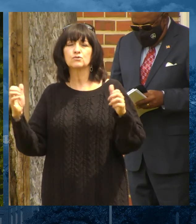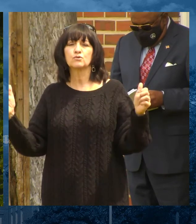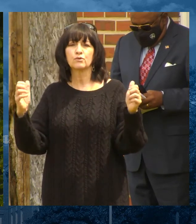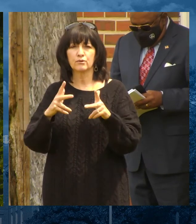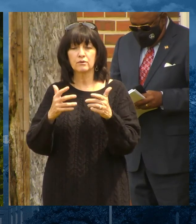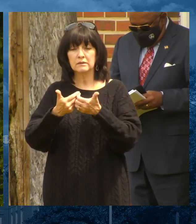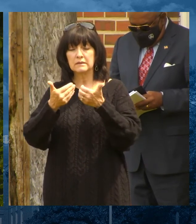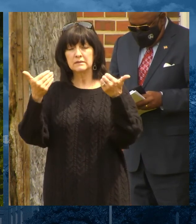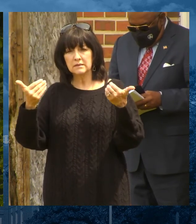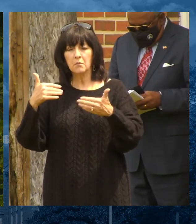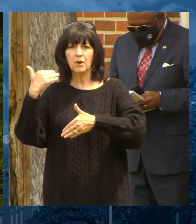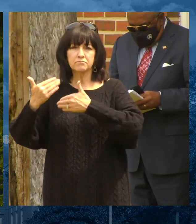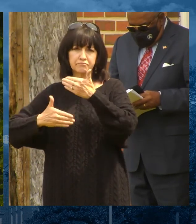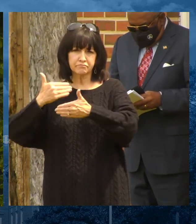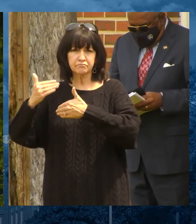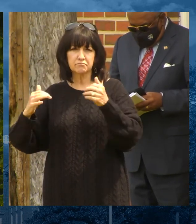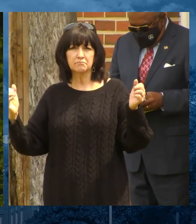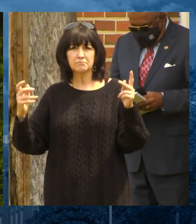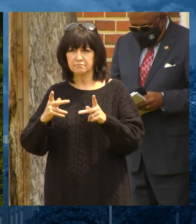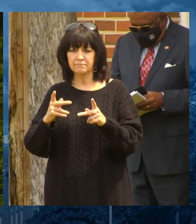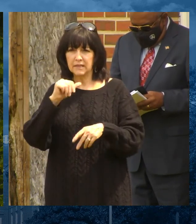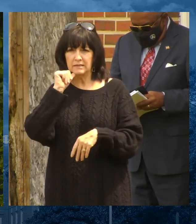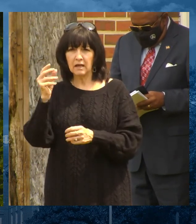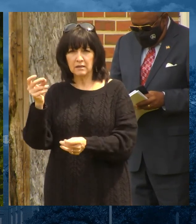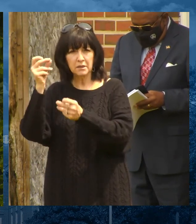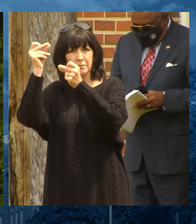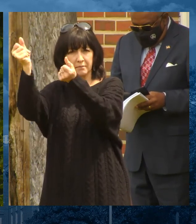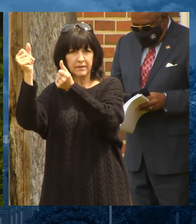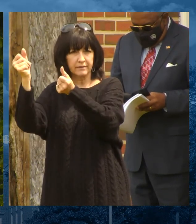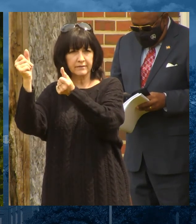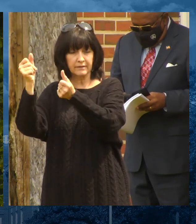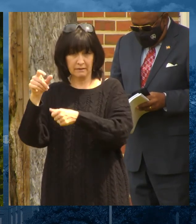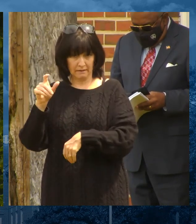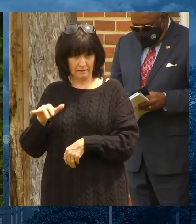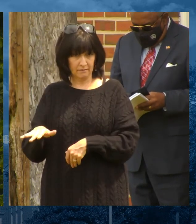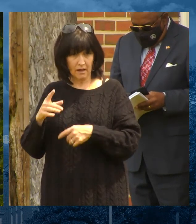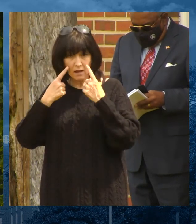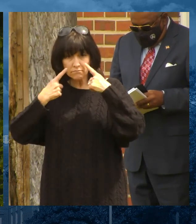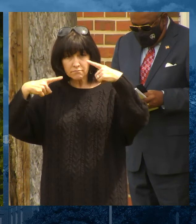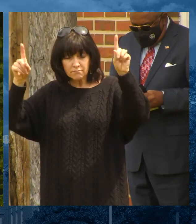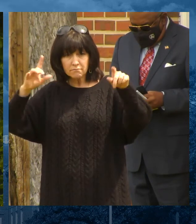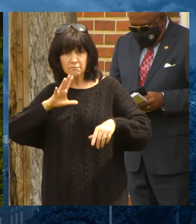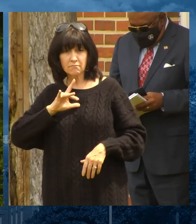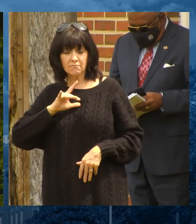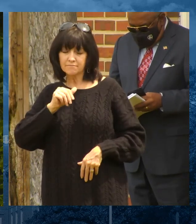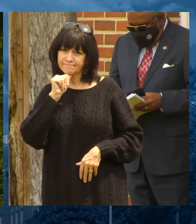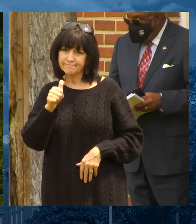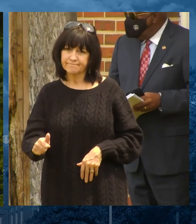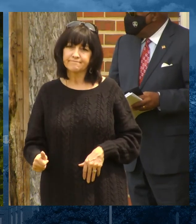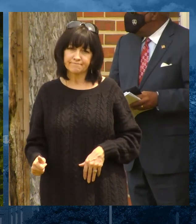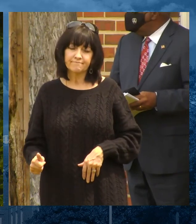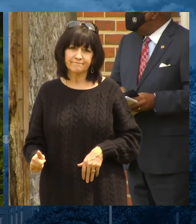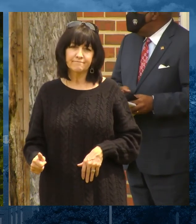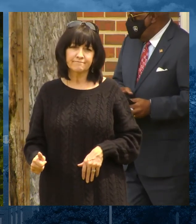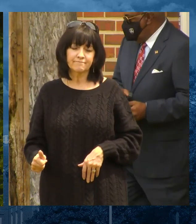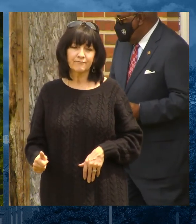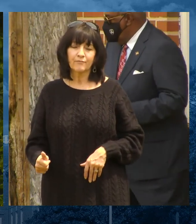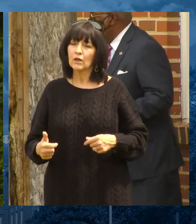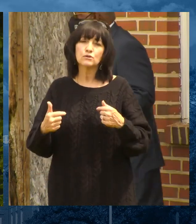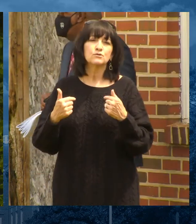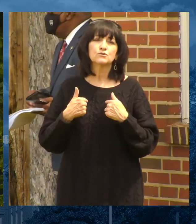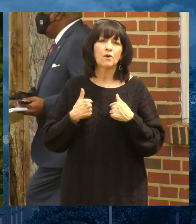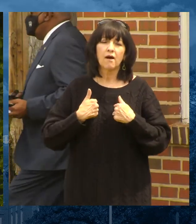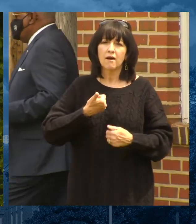African American schools. And we all know how that turned out. So I am just